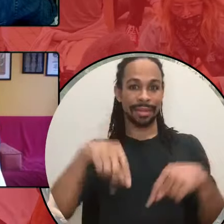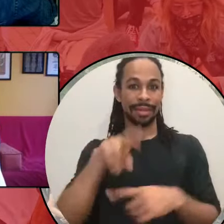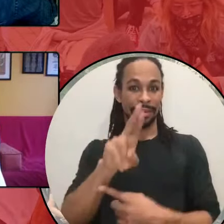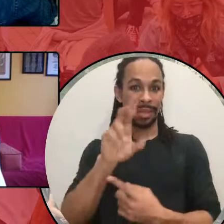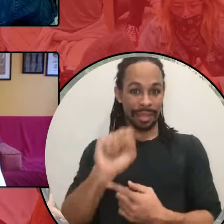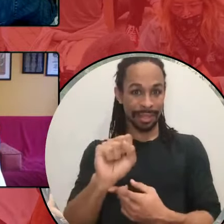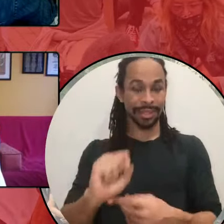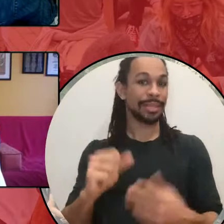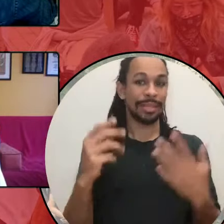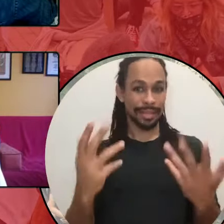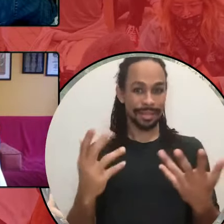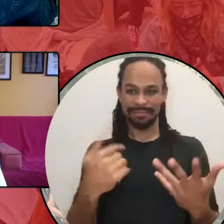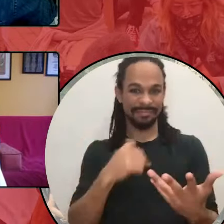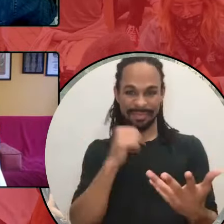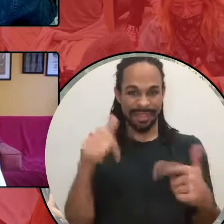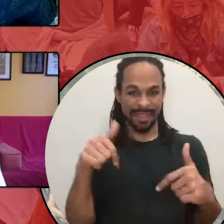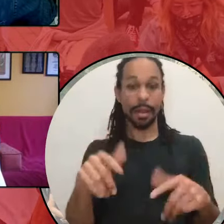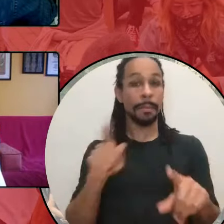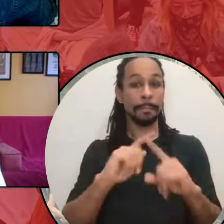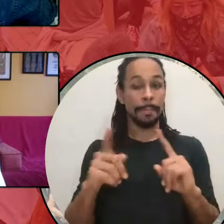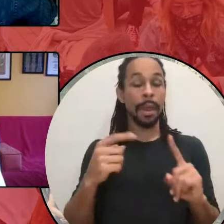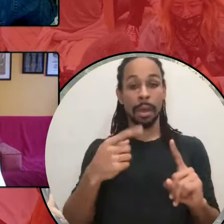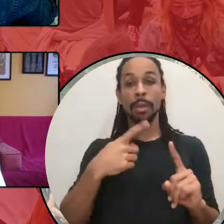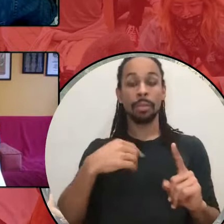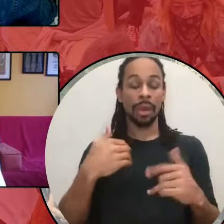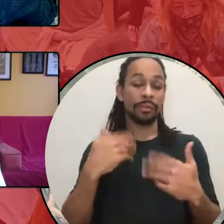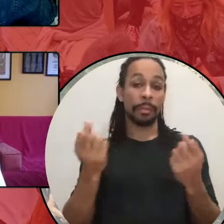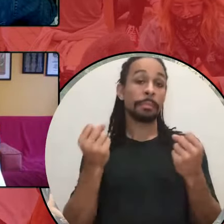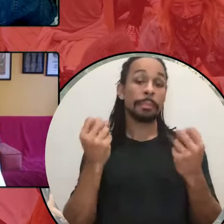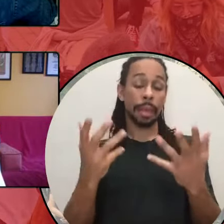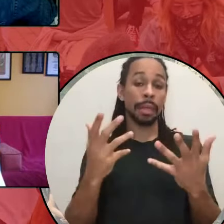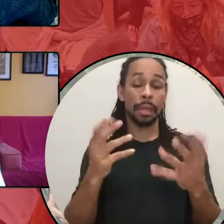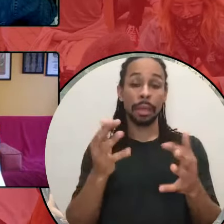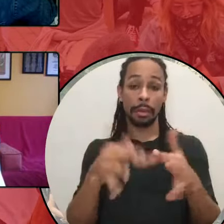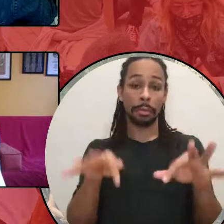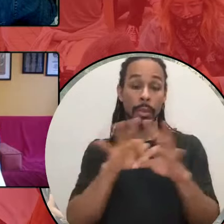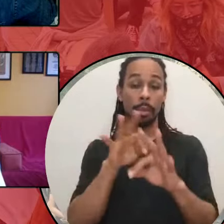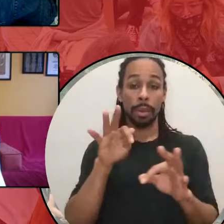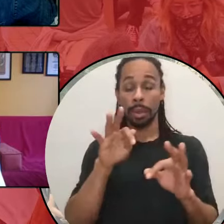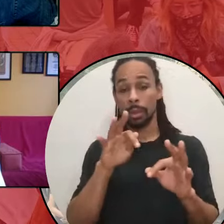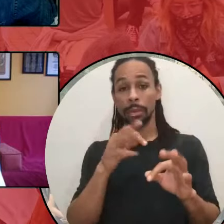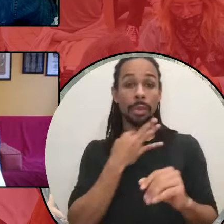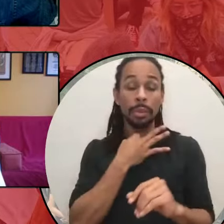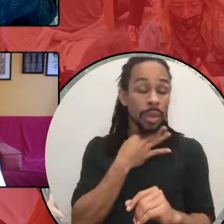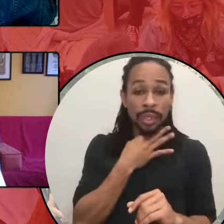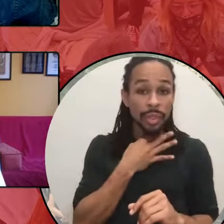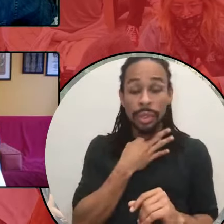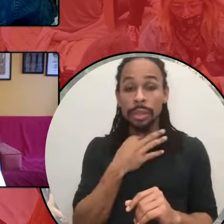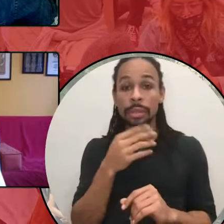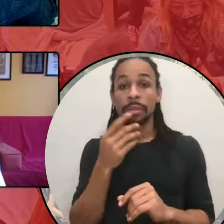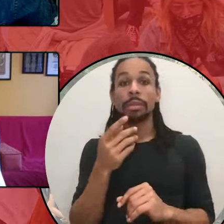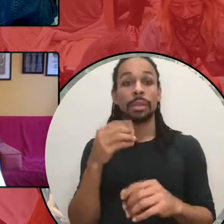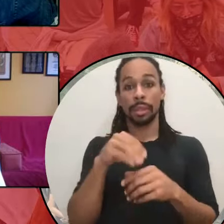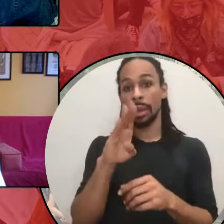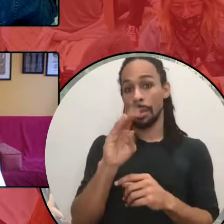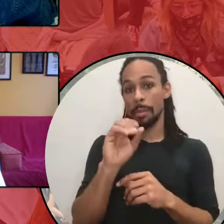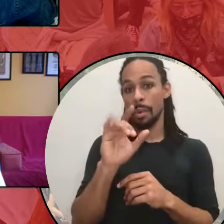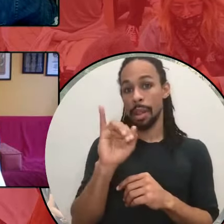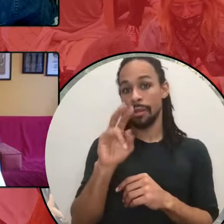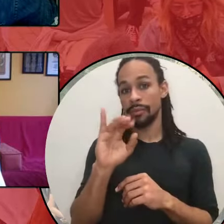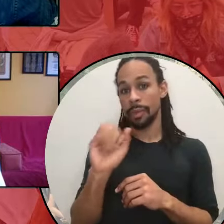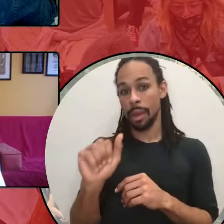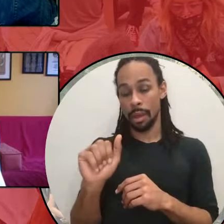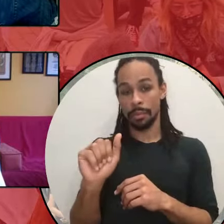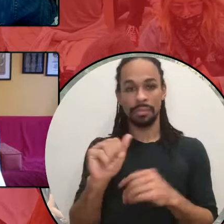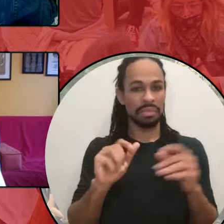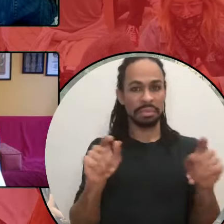going forward in Bolivia, questions that maybe those in the United States haven't had to face, but I think you should start to think about just in our own